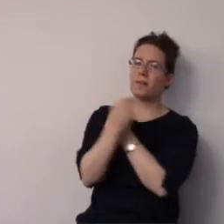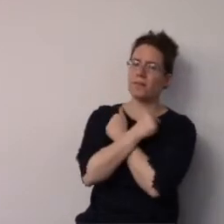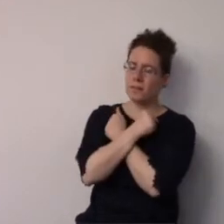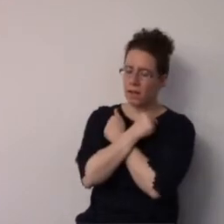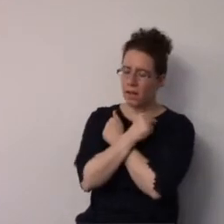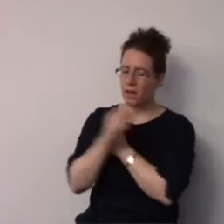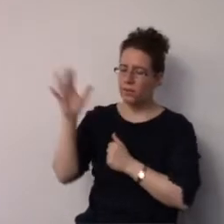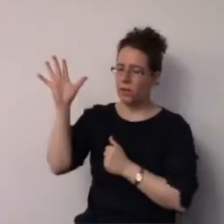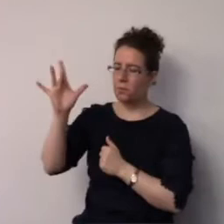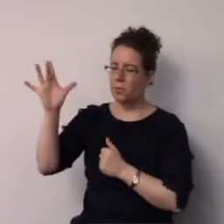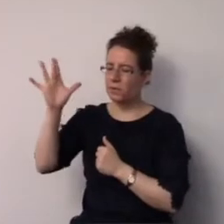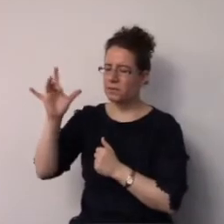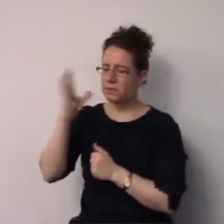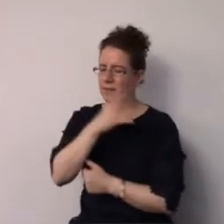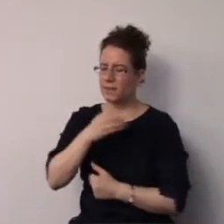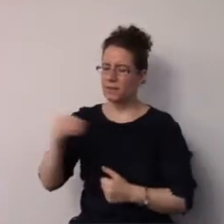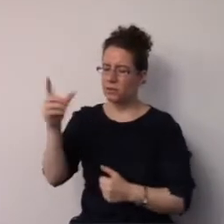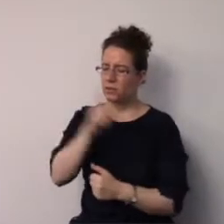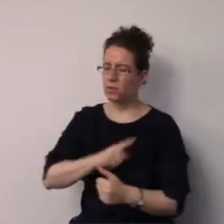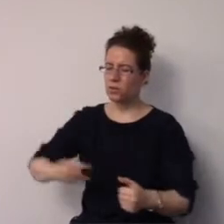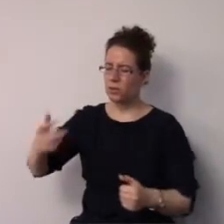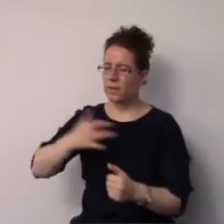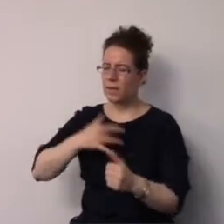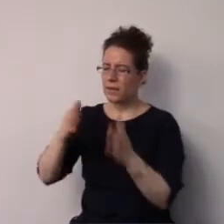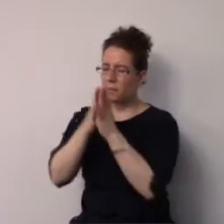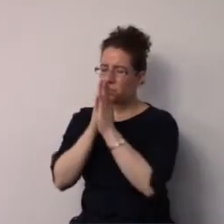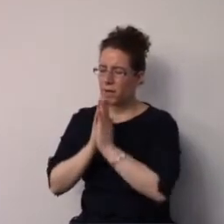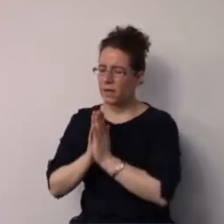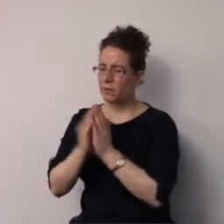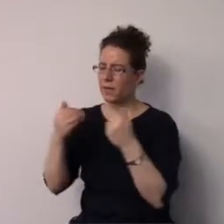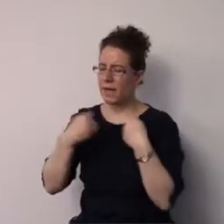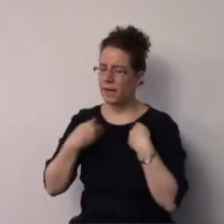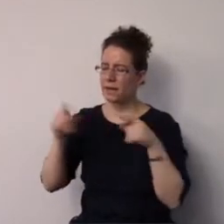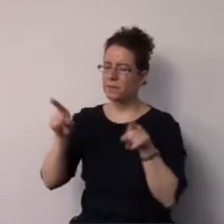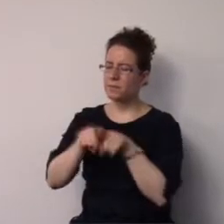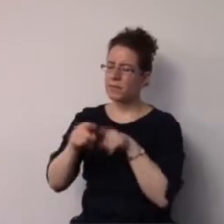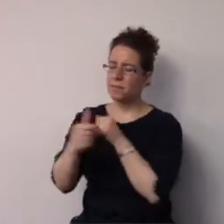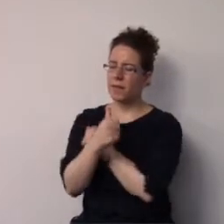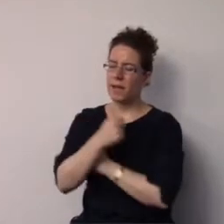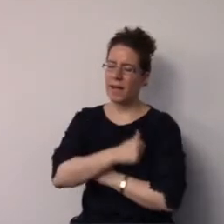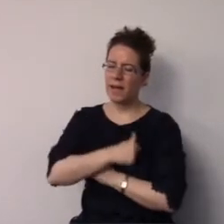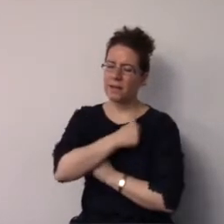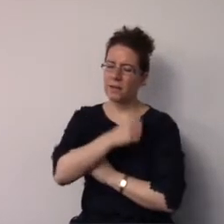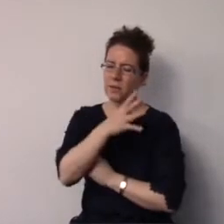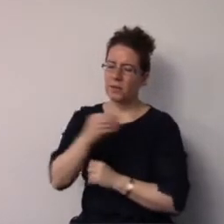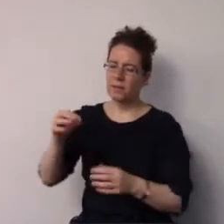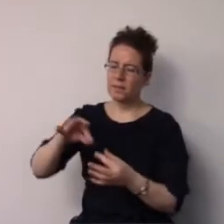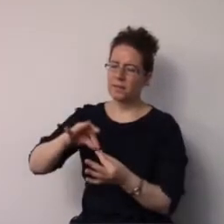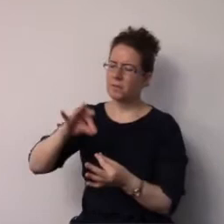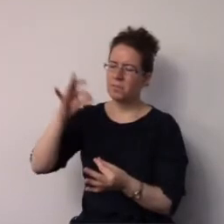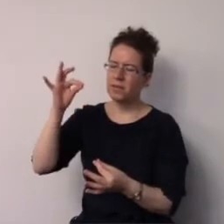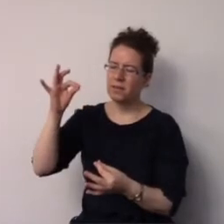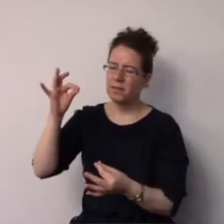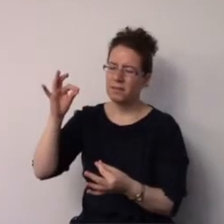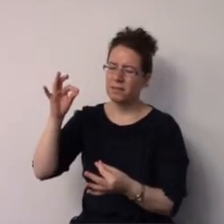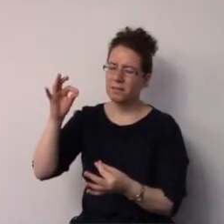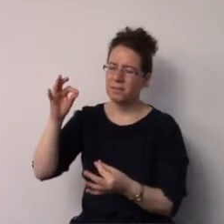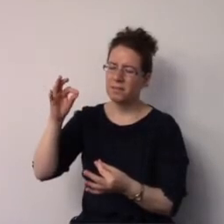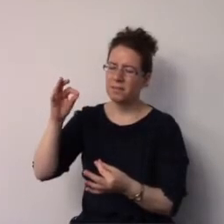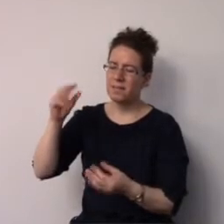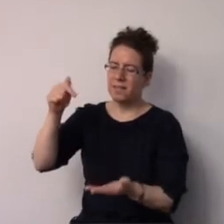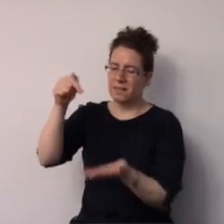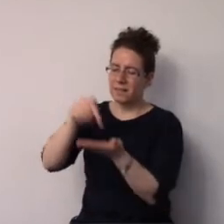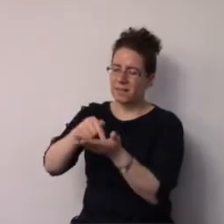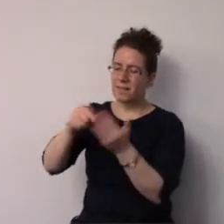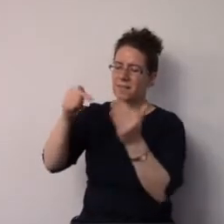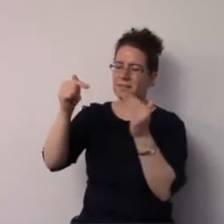you to receive, Lord Jesus. Help. Help in our spirits and in our minds. We come today asking